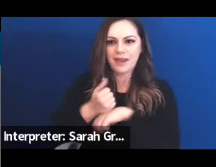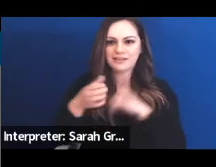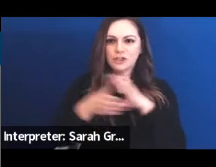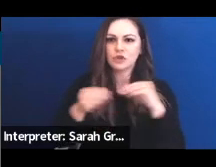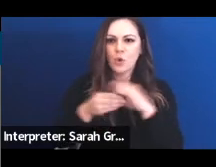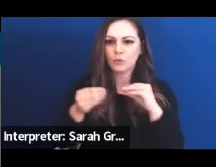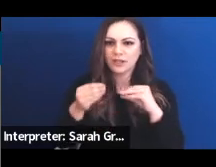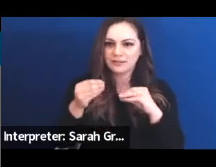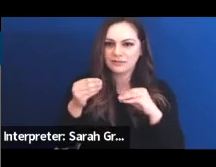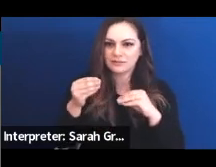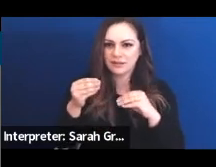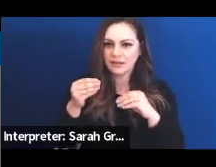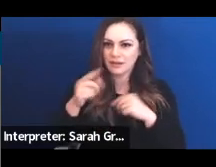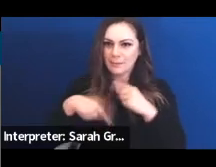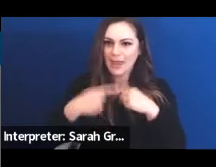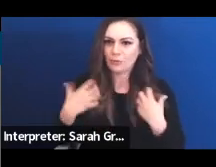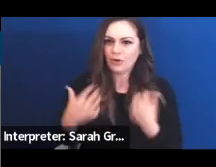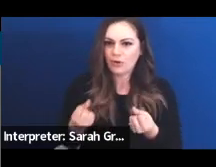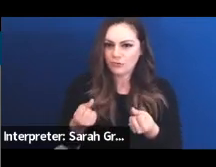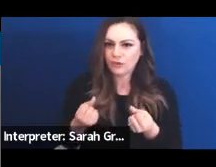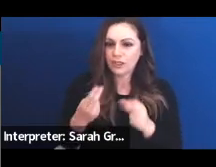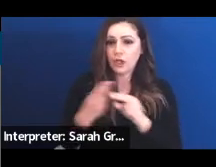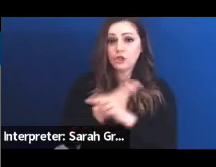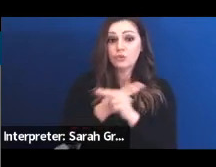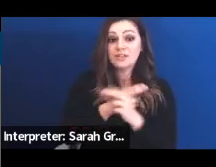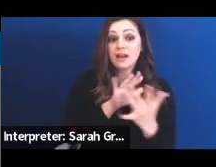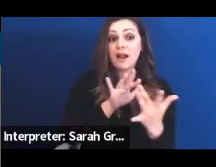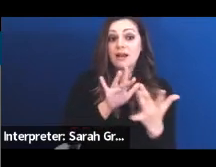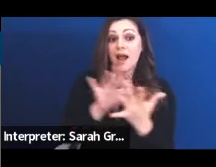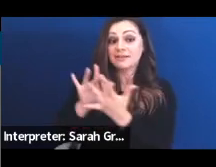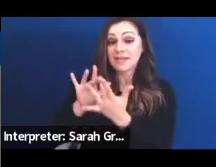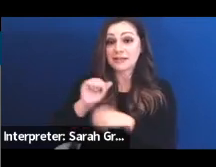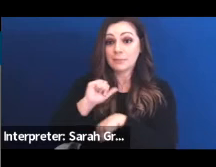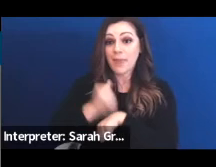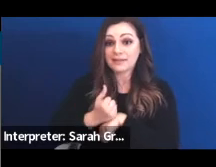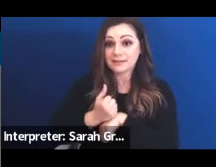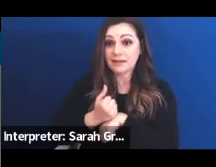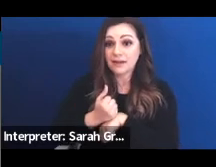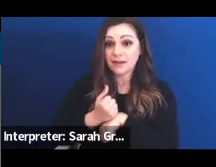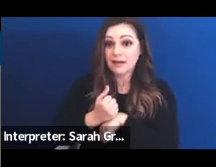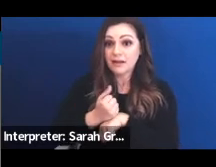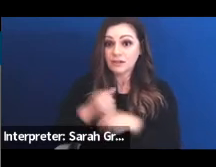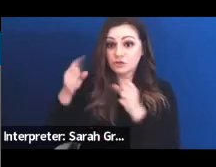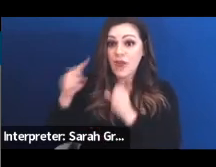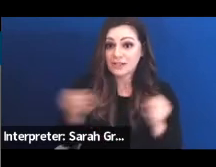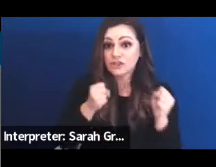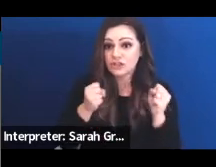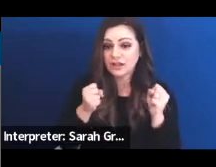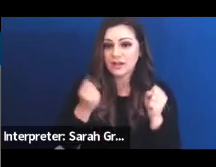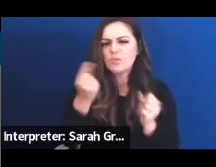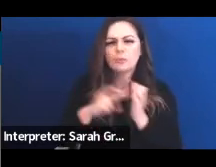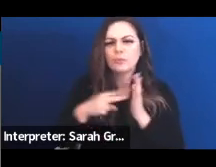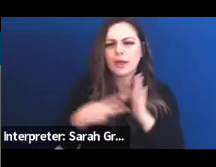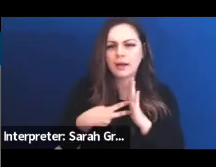research that using a contact-based strategy, which means showing someone who has